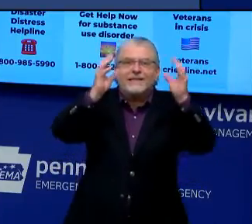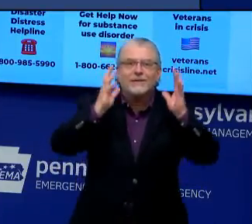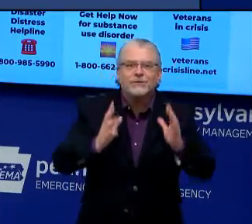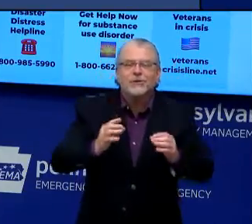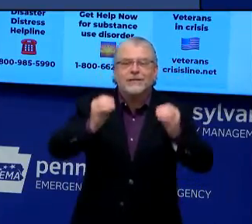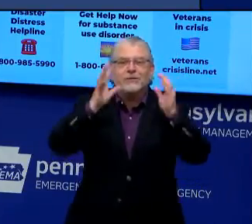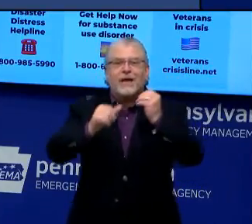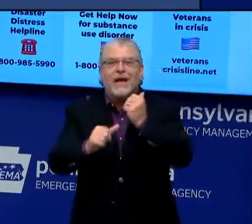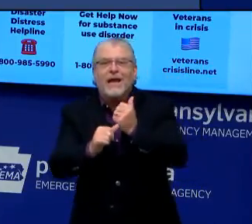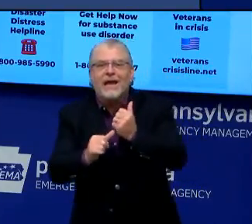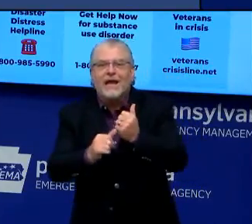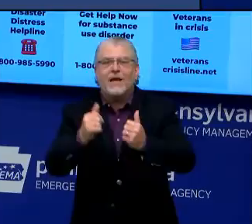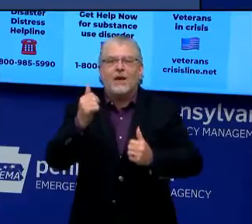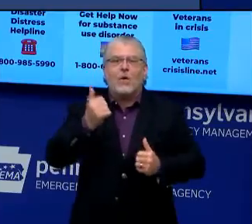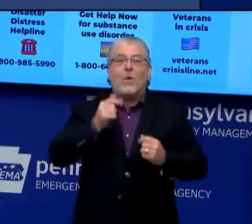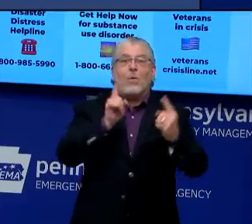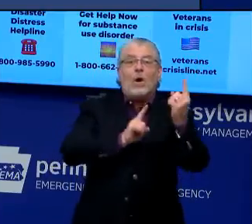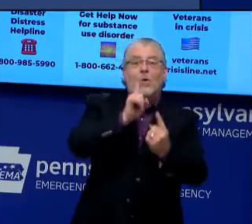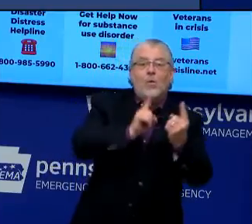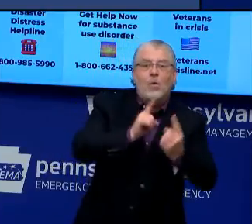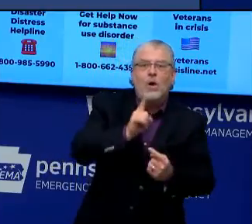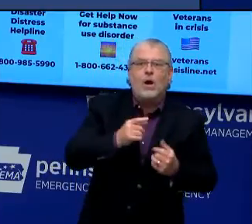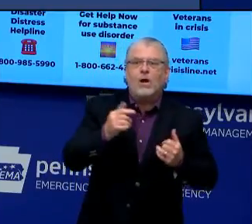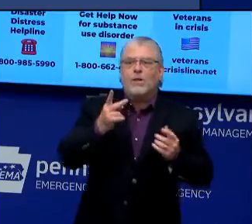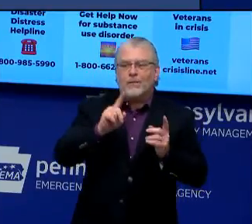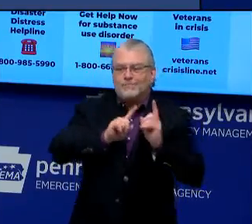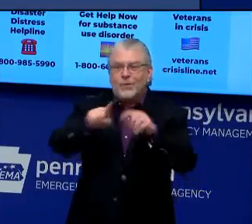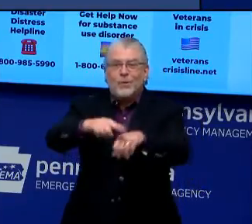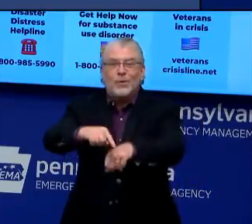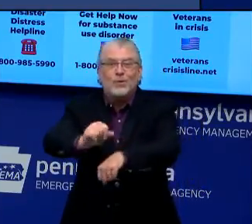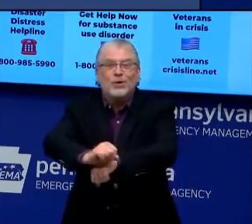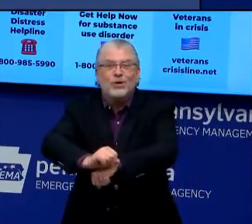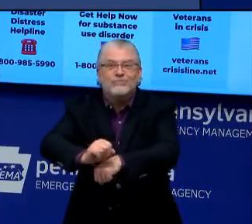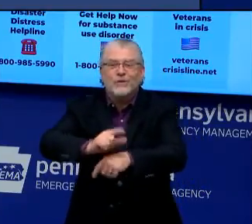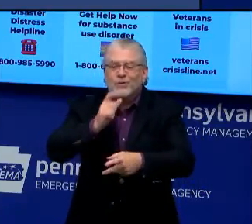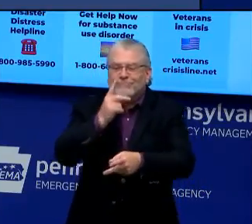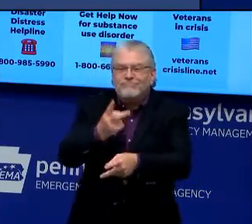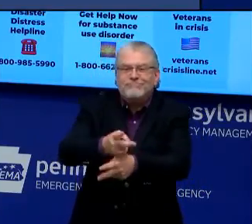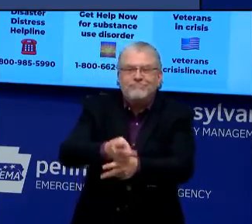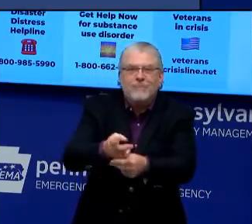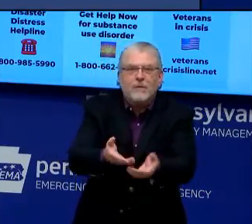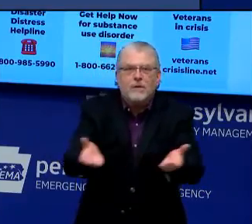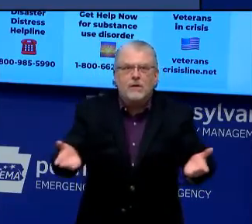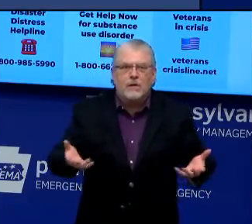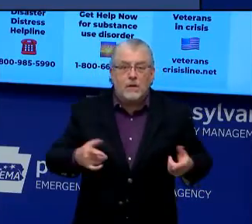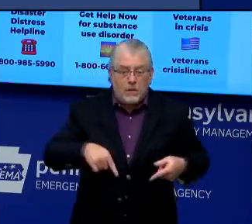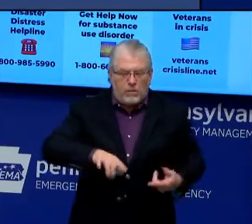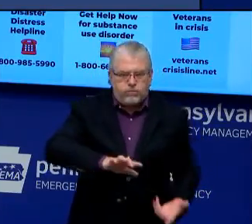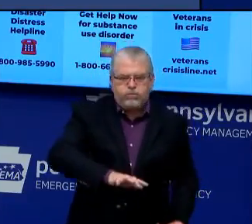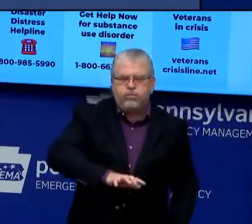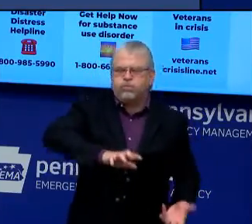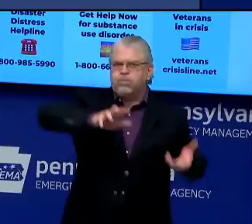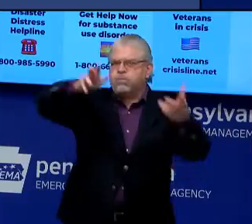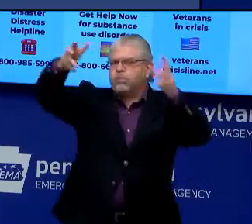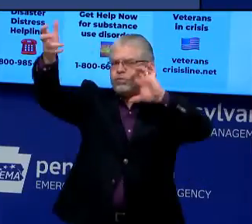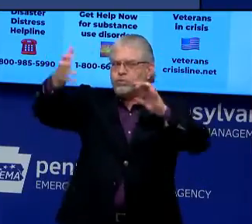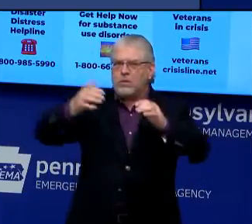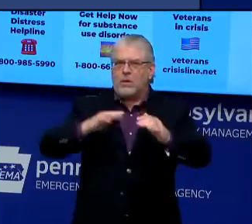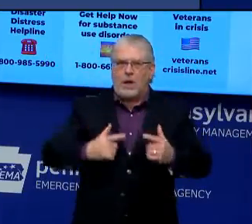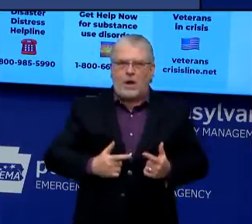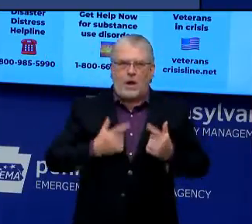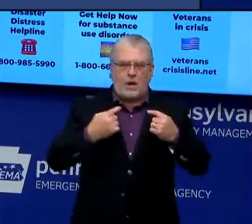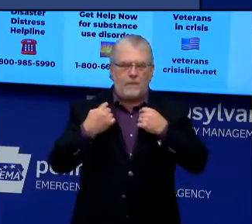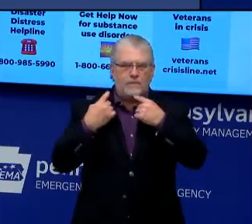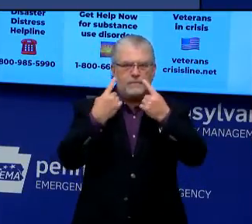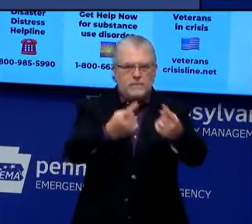safe, are also very impacted by the COVID-19 global pandemic. Some families are not able to